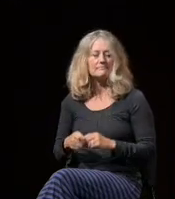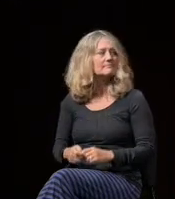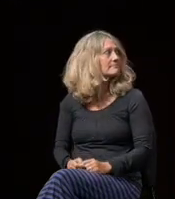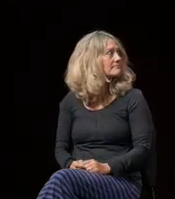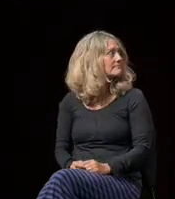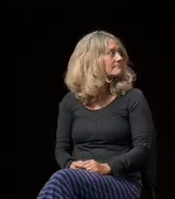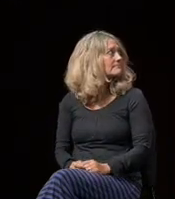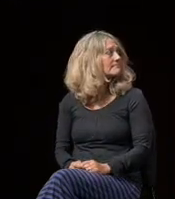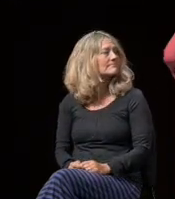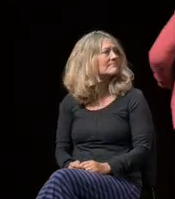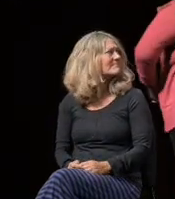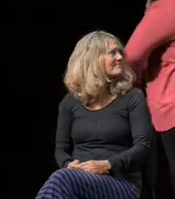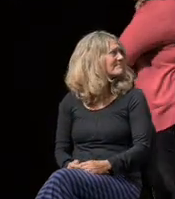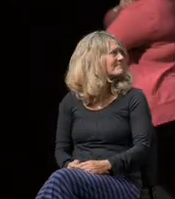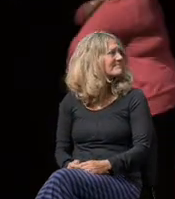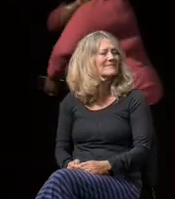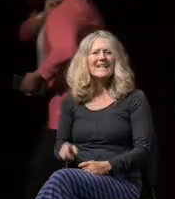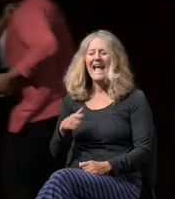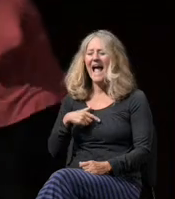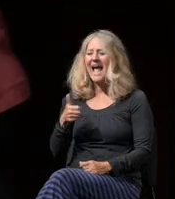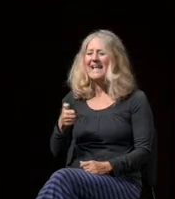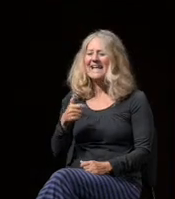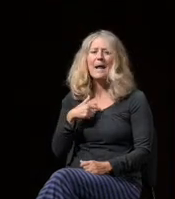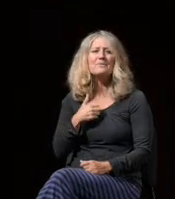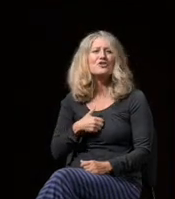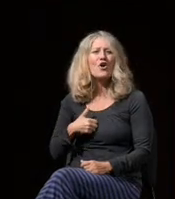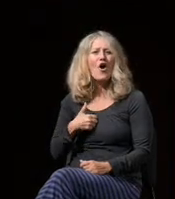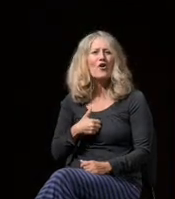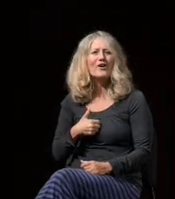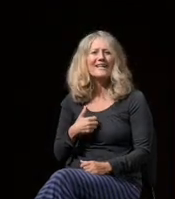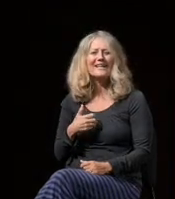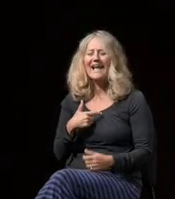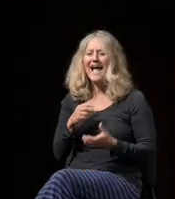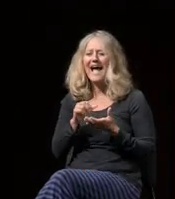Yeah, thank you. Oh, did I hit it by mistake? I'm so sorry.